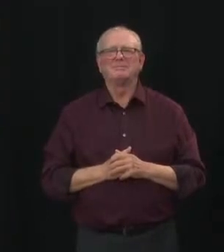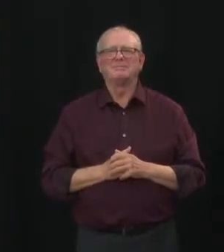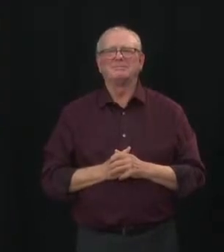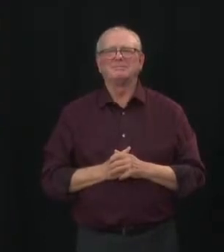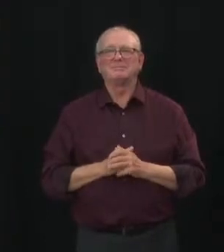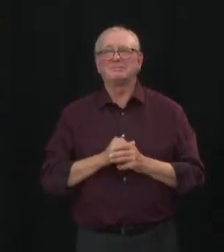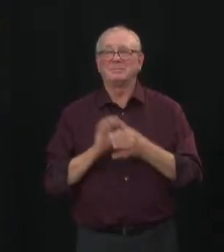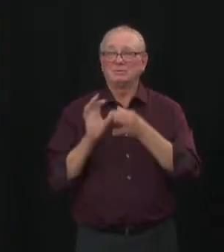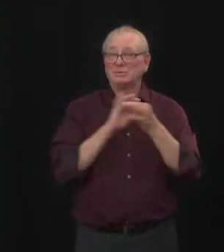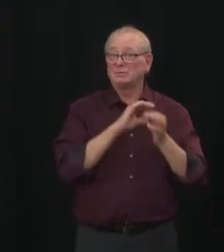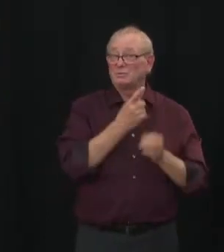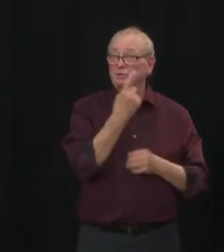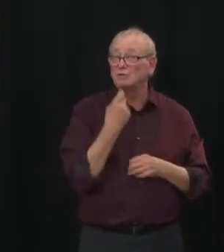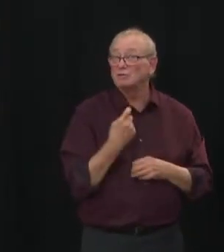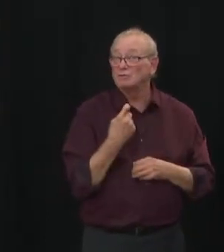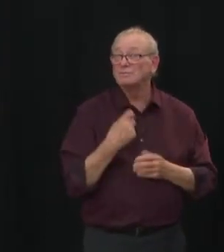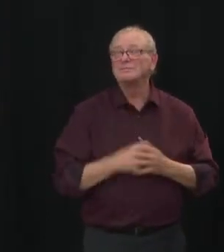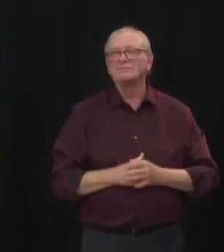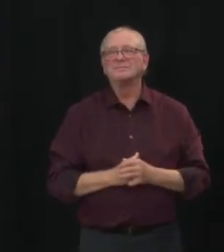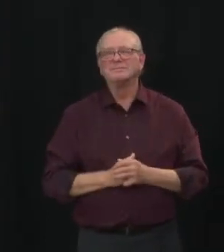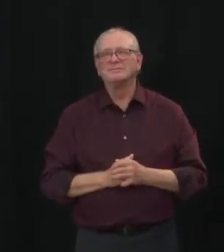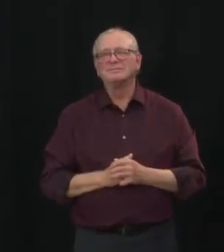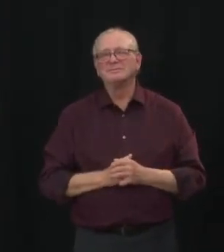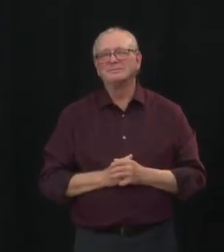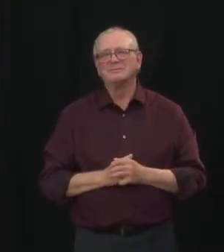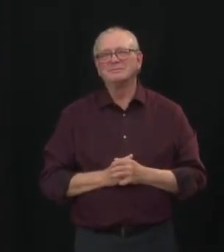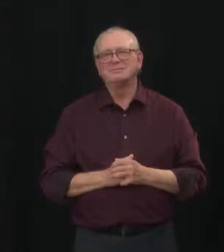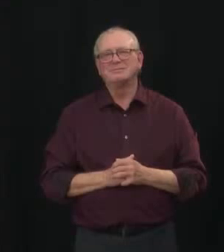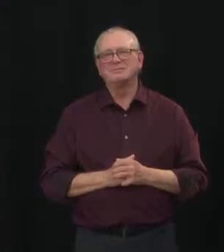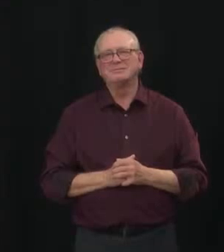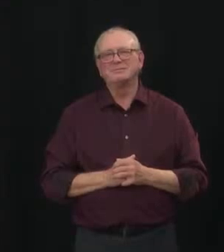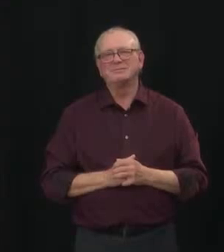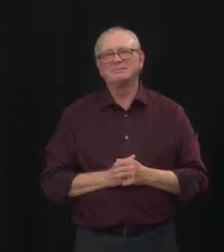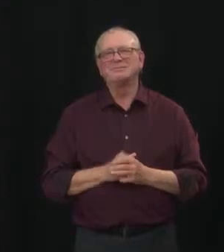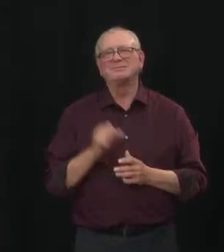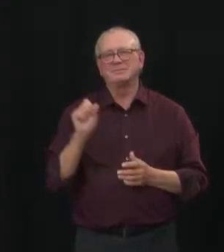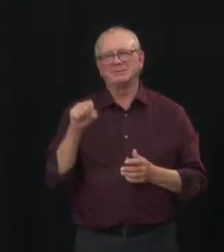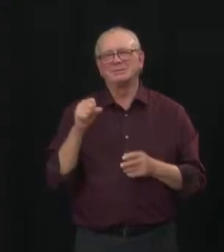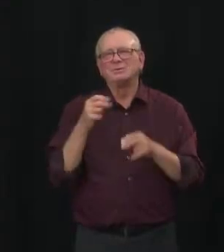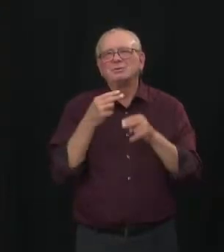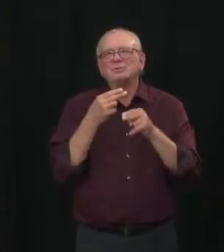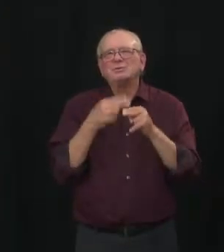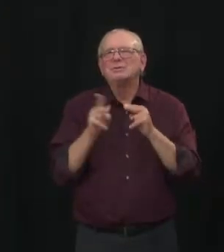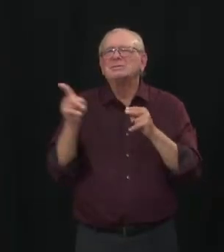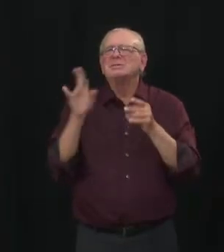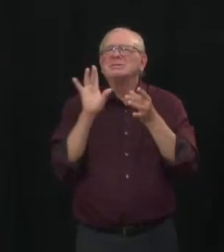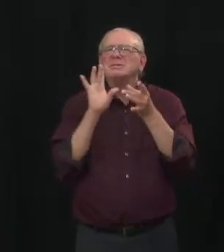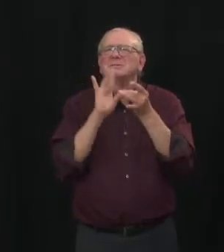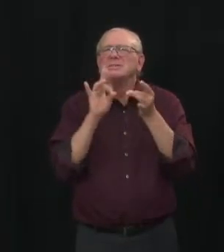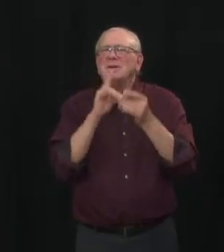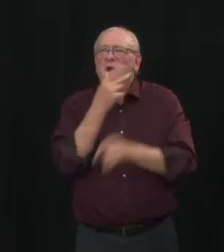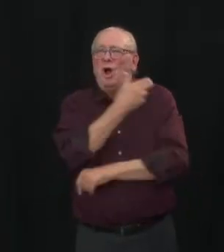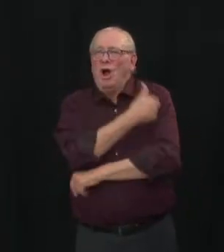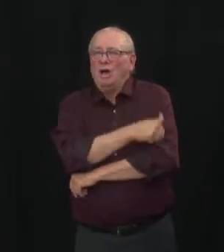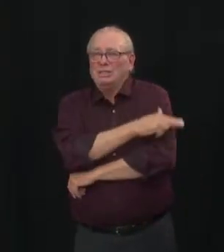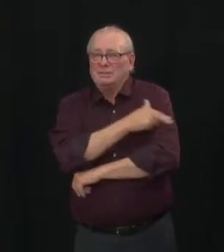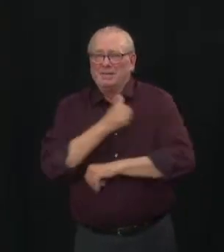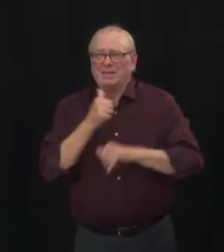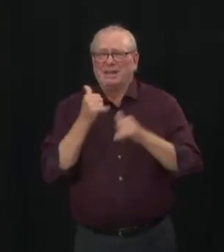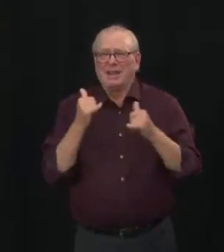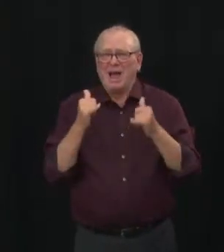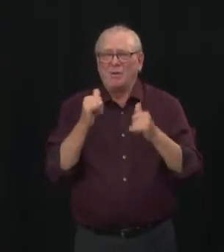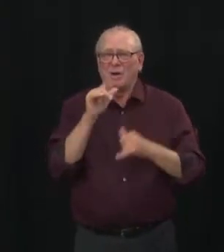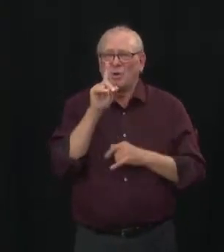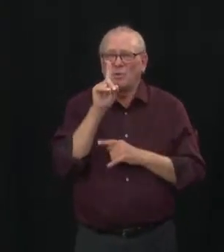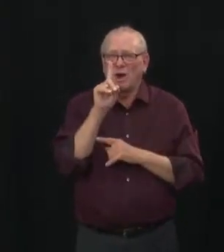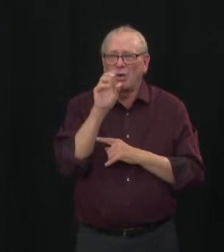follow-up? Yeah, just a quick one, actually. You mentioned 1,053 patients in hospital with COVID-19 right now.